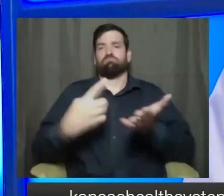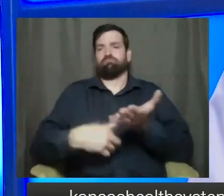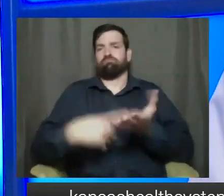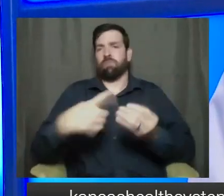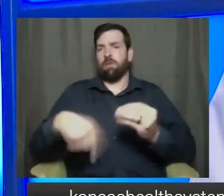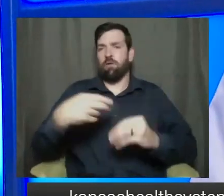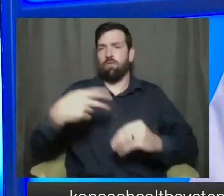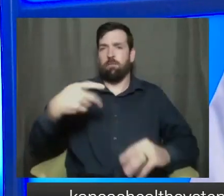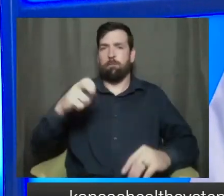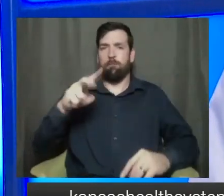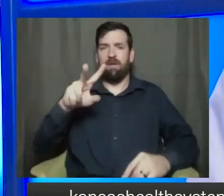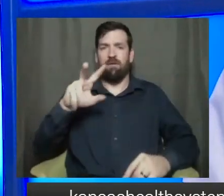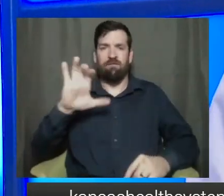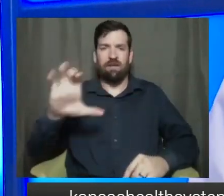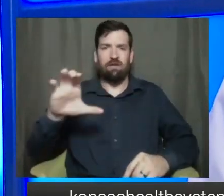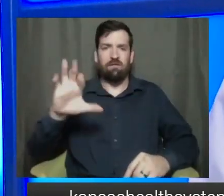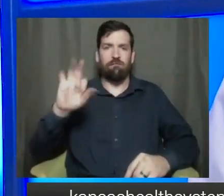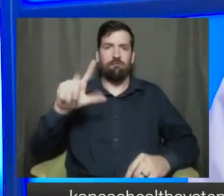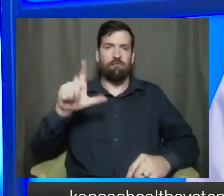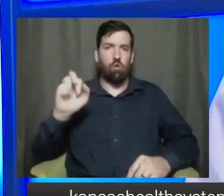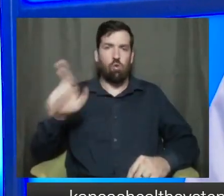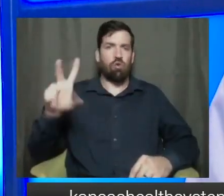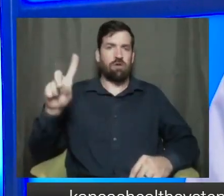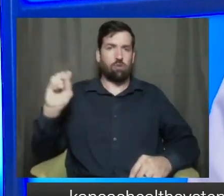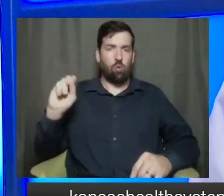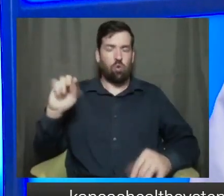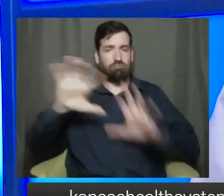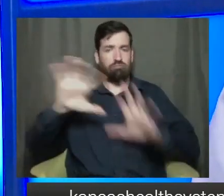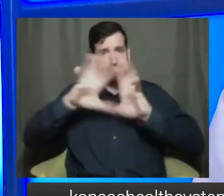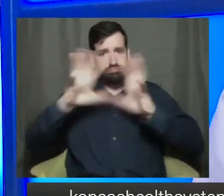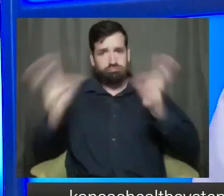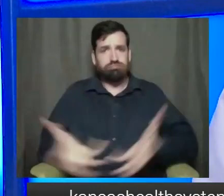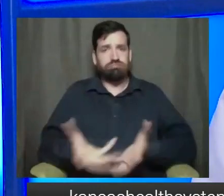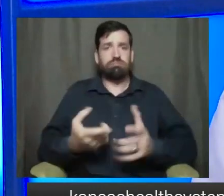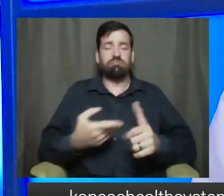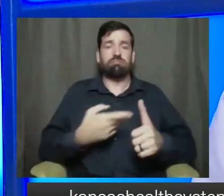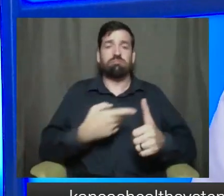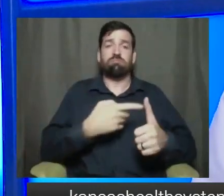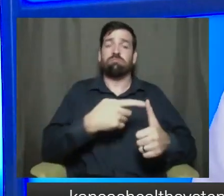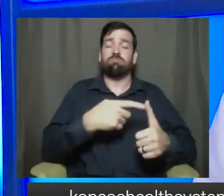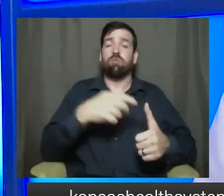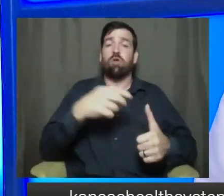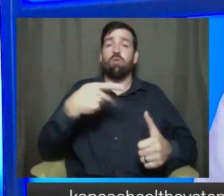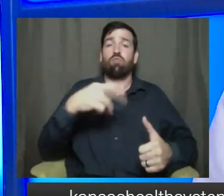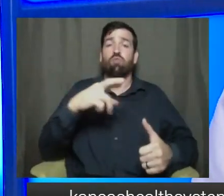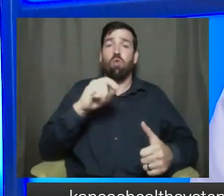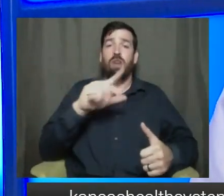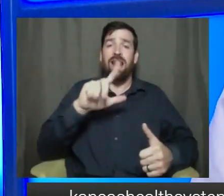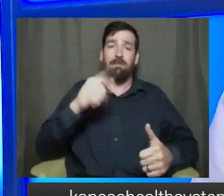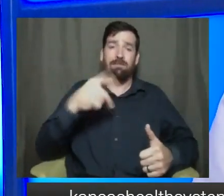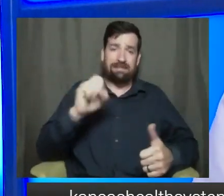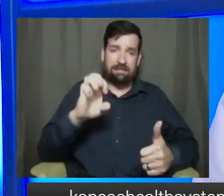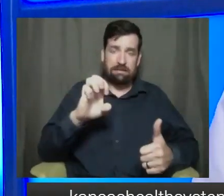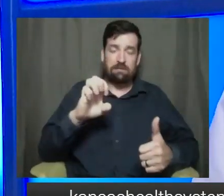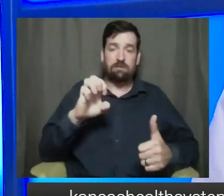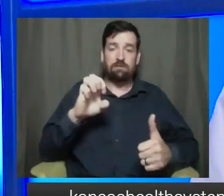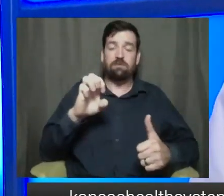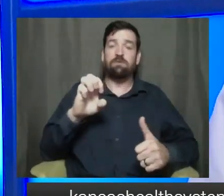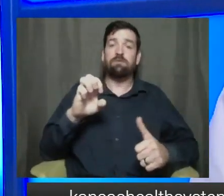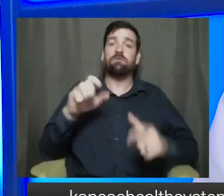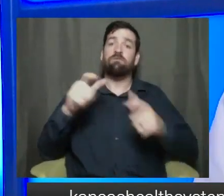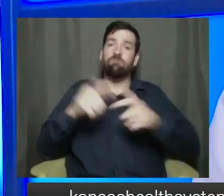disorders, it's really an umbrella term that encompasses everything from pelvic organ prolapse, which is where the walls of the vagina or the